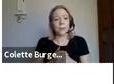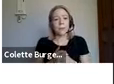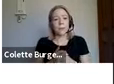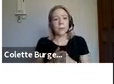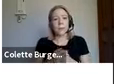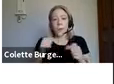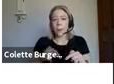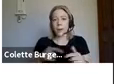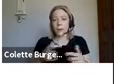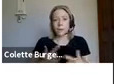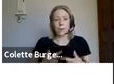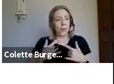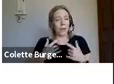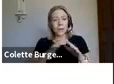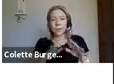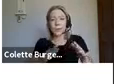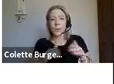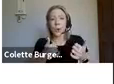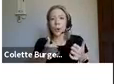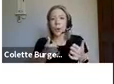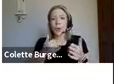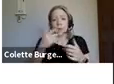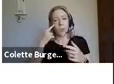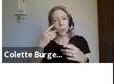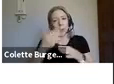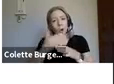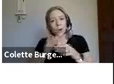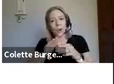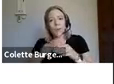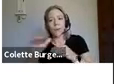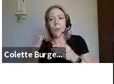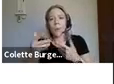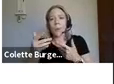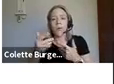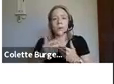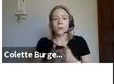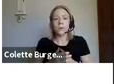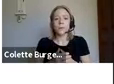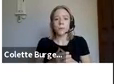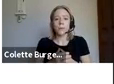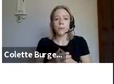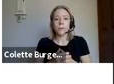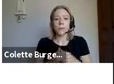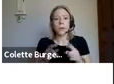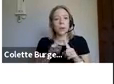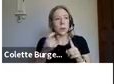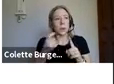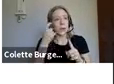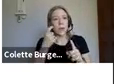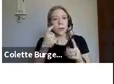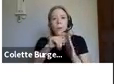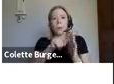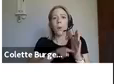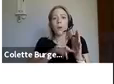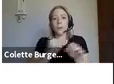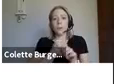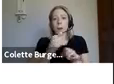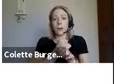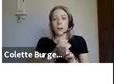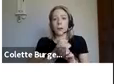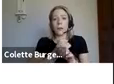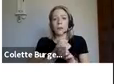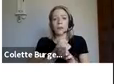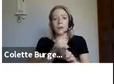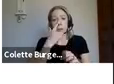way forward. We also need to build the capacity of policymakers so they can plan and implement ECD services more